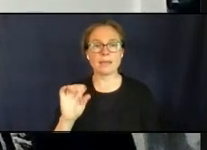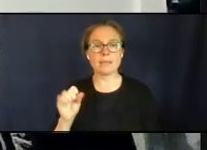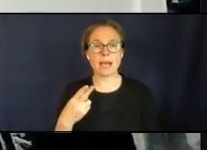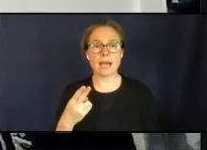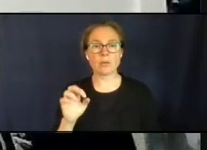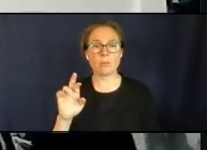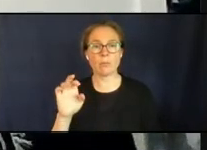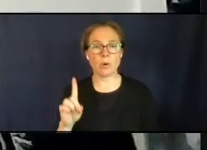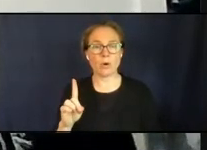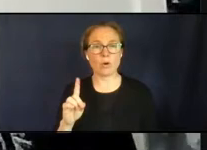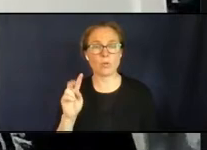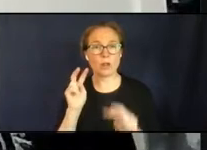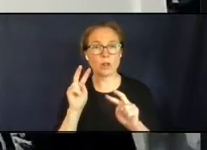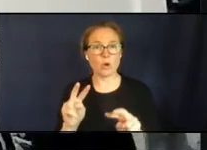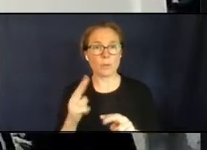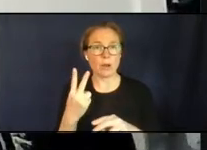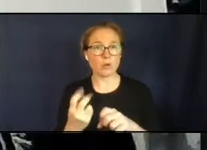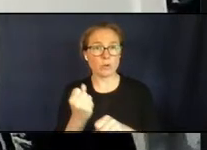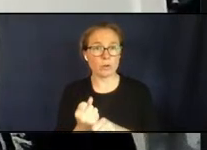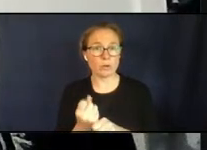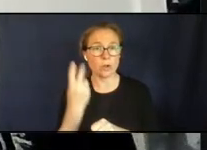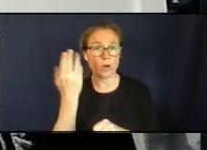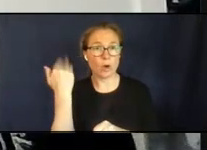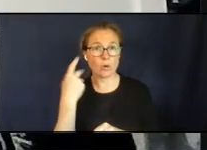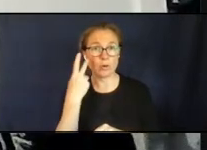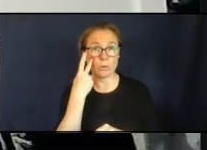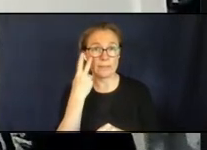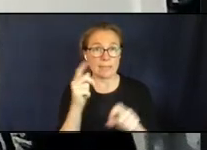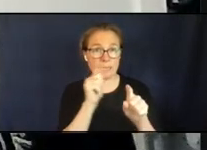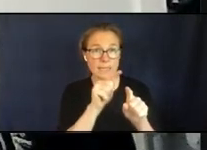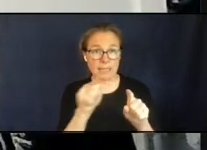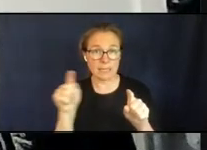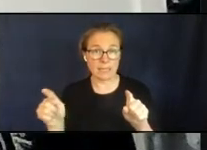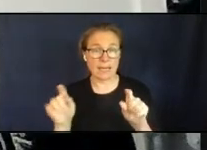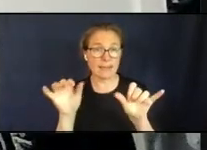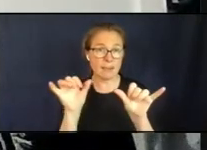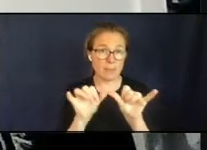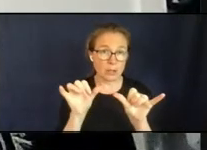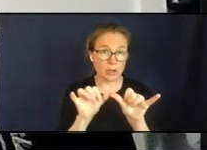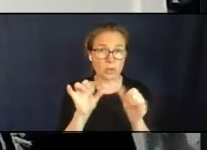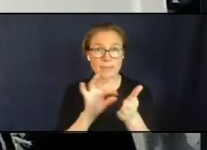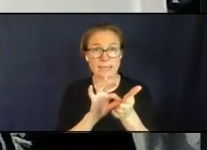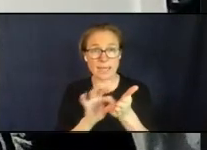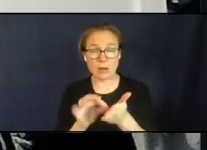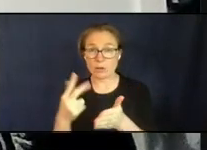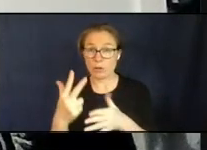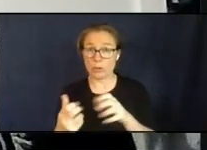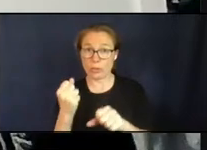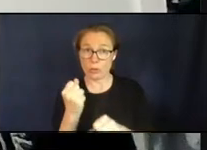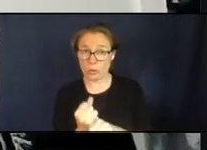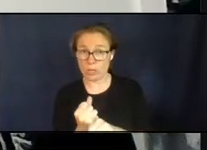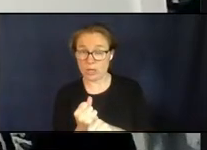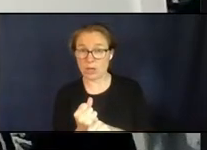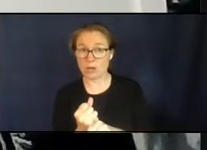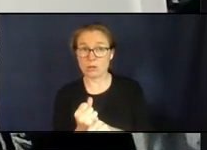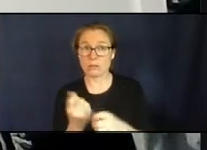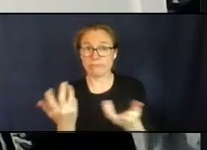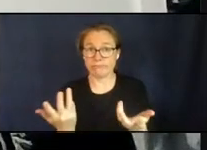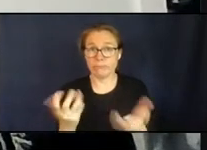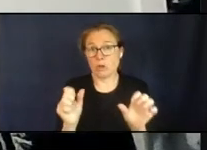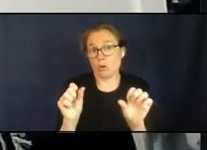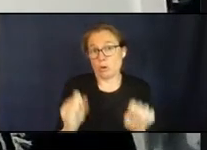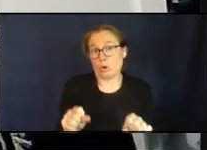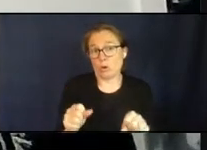to have the metrics. As you put together these things over a three-year timeline, regardless of what the endpoint is, it could be a five-year or